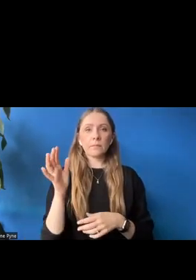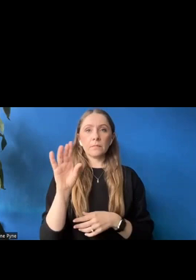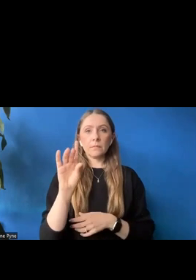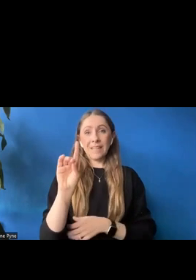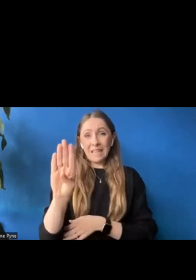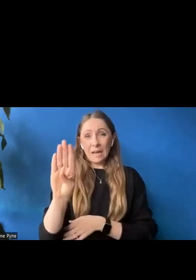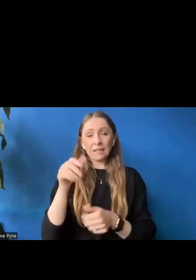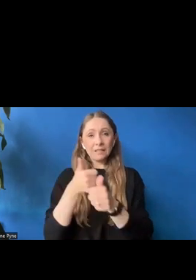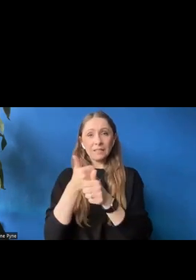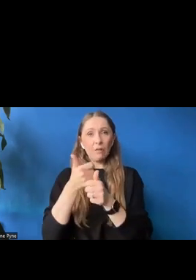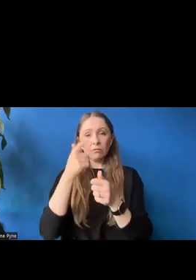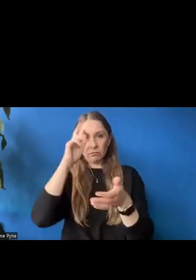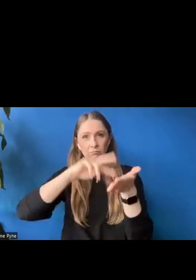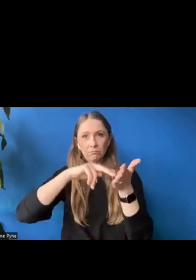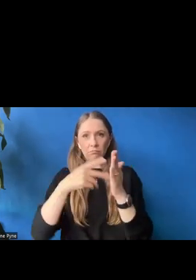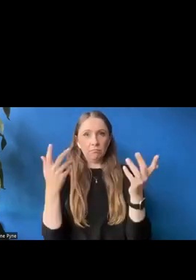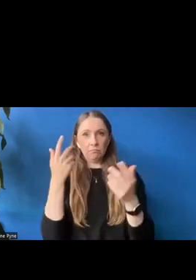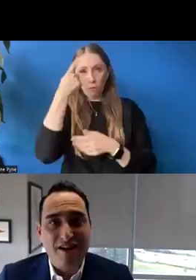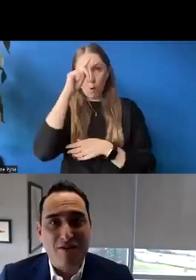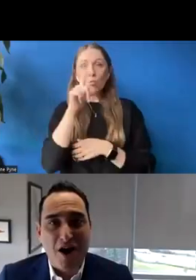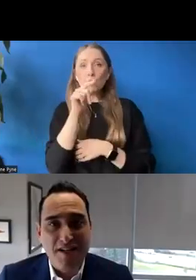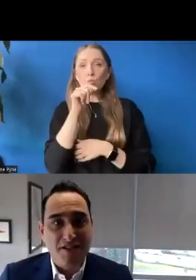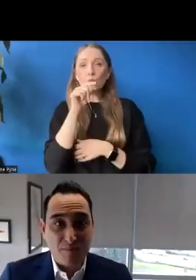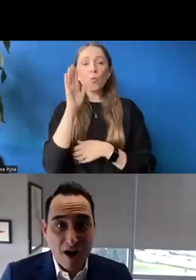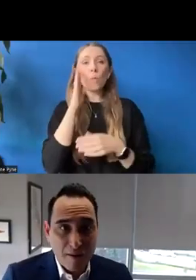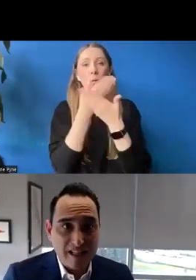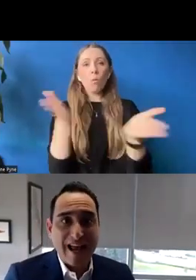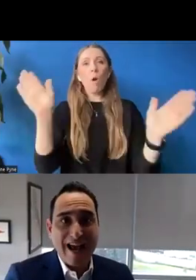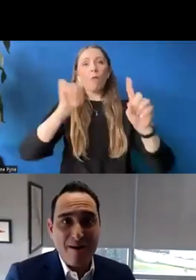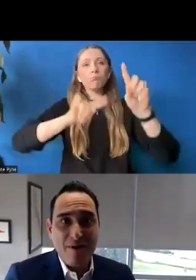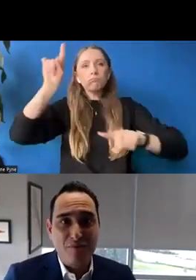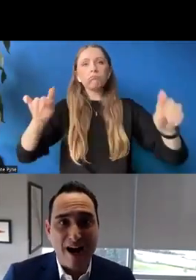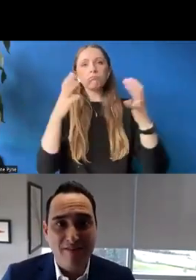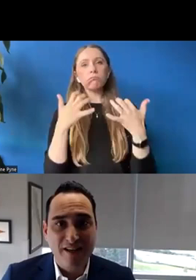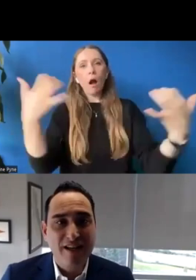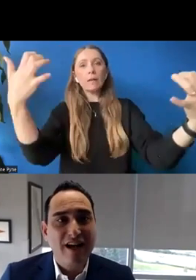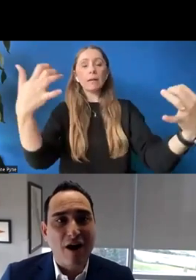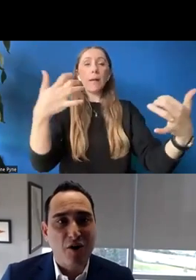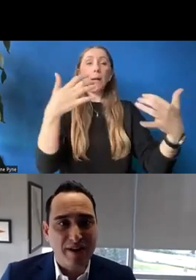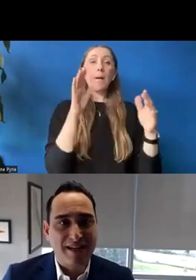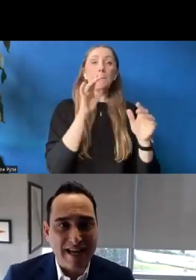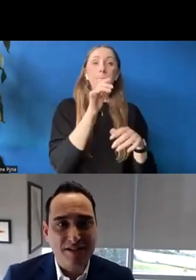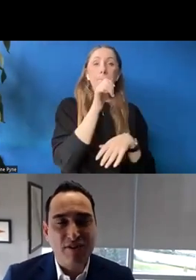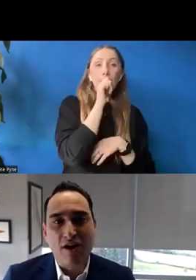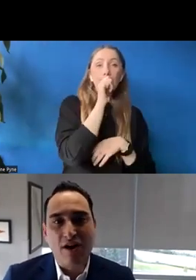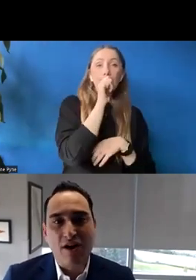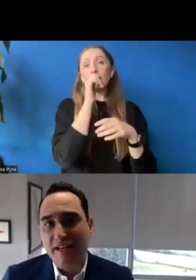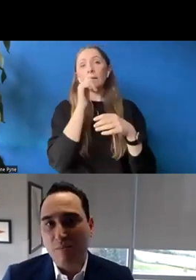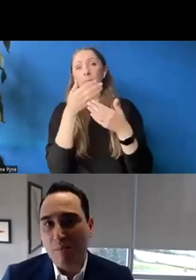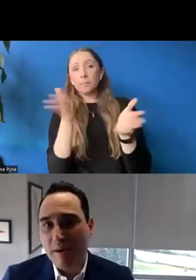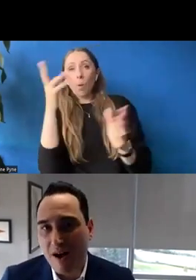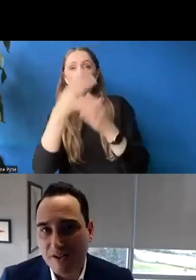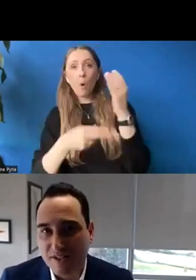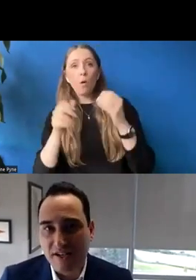Database is intended to be used by a wide variety of audiences, public and private. How can we collectively all